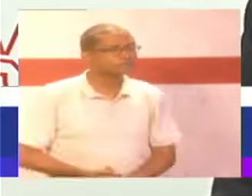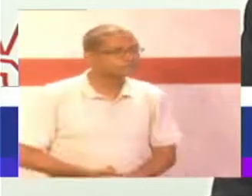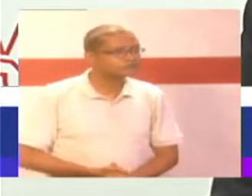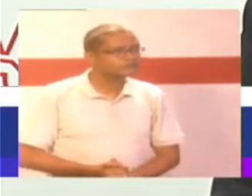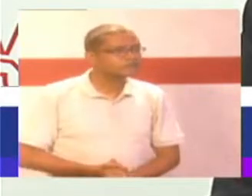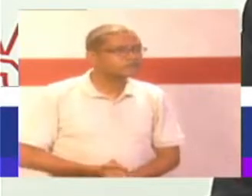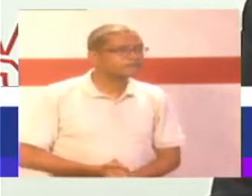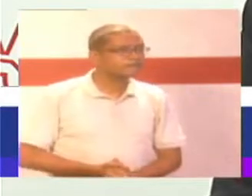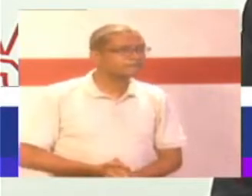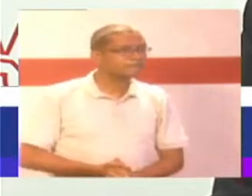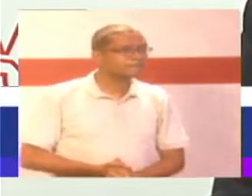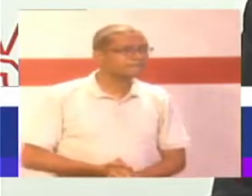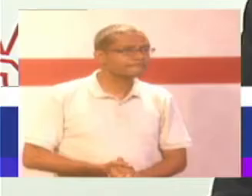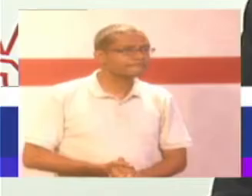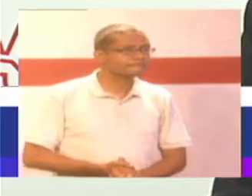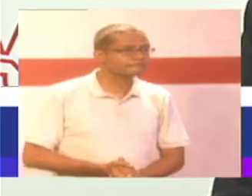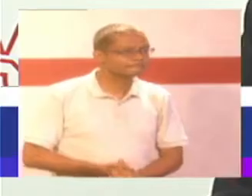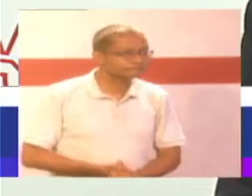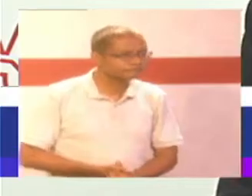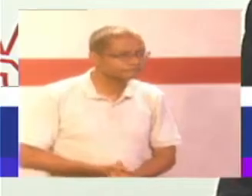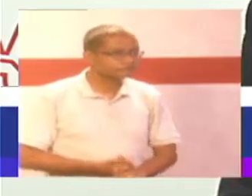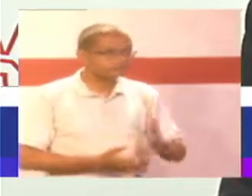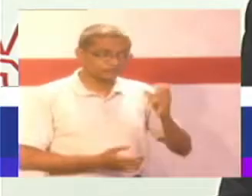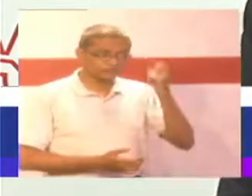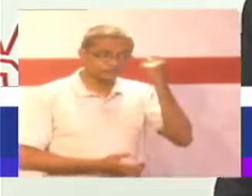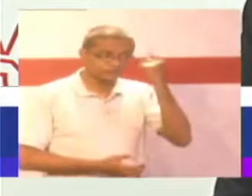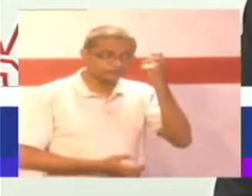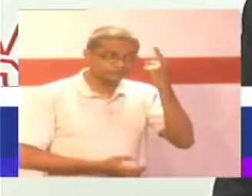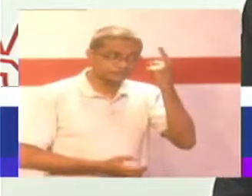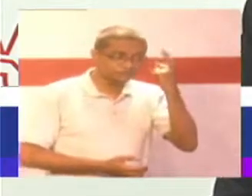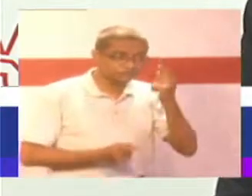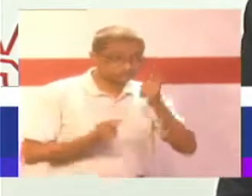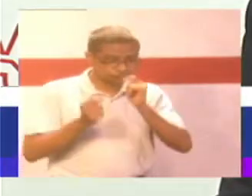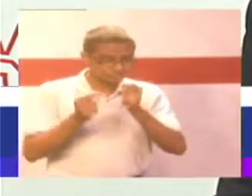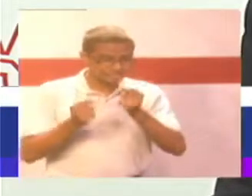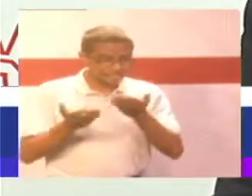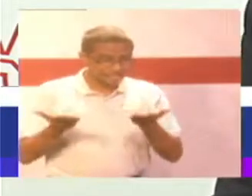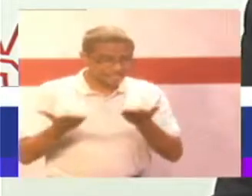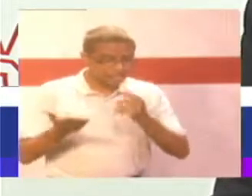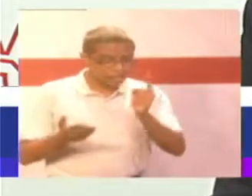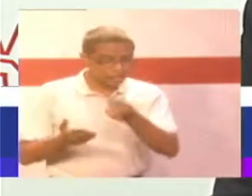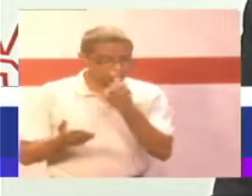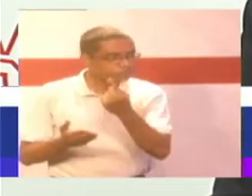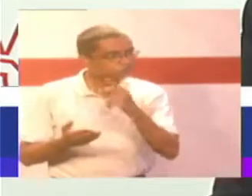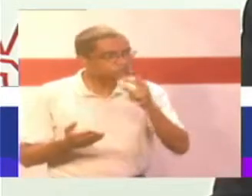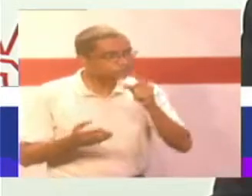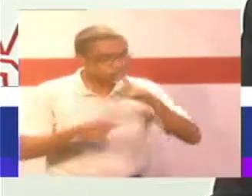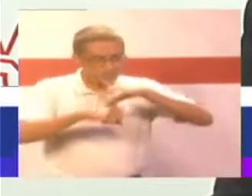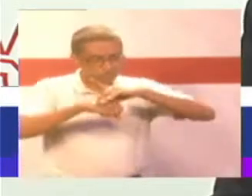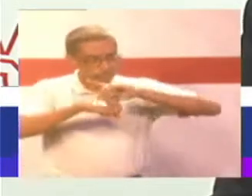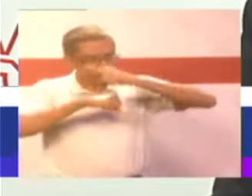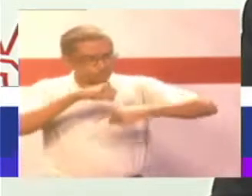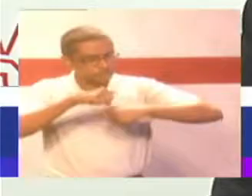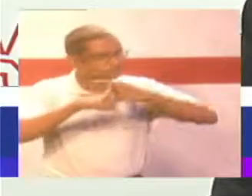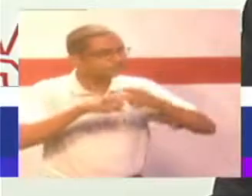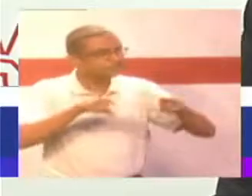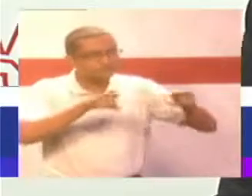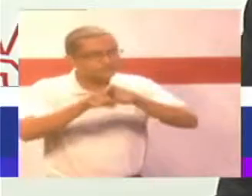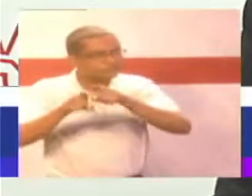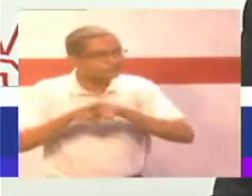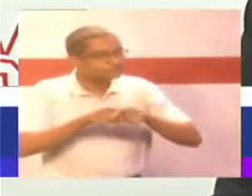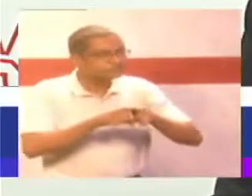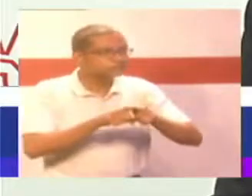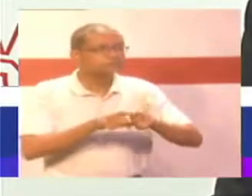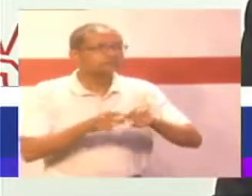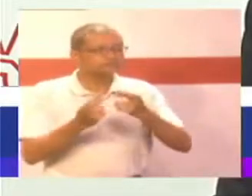We, of course, recognize, and this is not just in Trinidad and Tobago, but this is a global situation, that resources